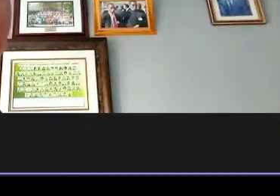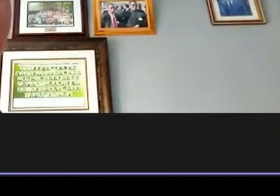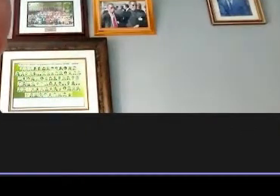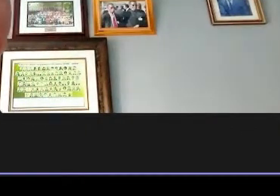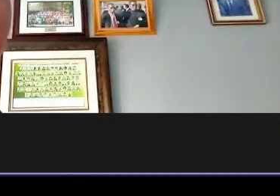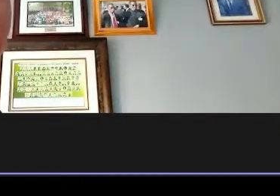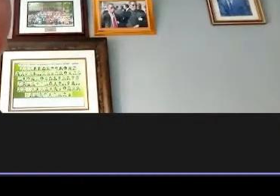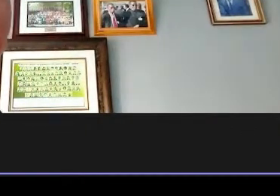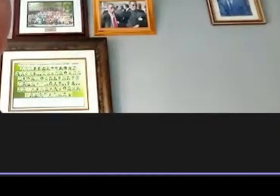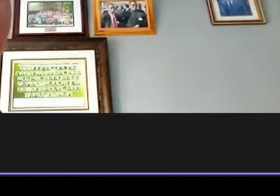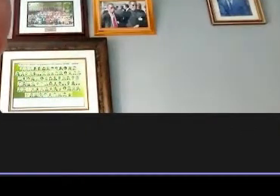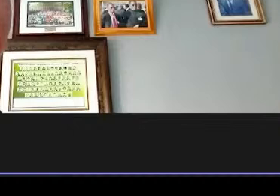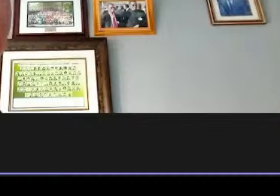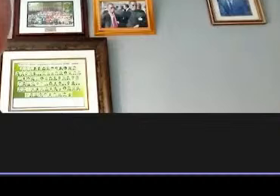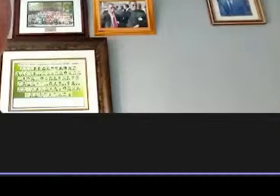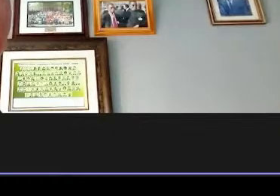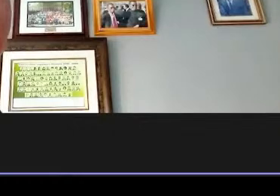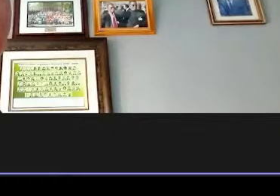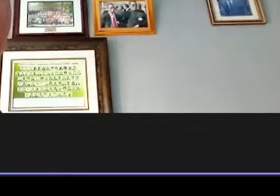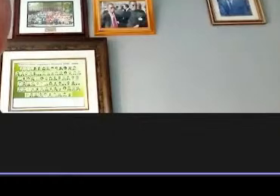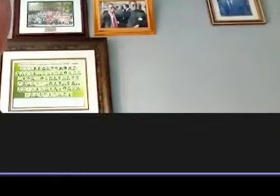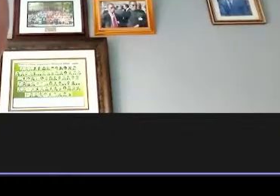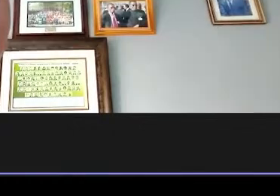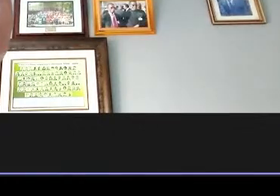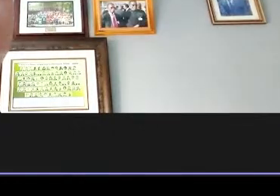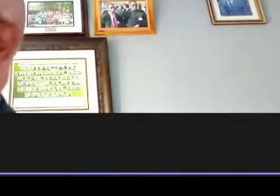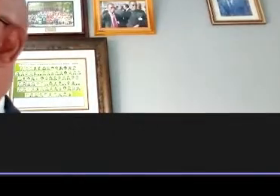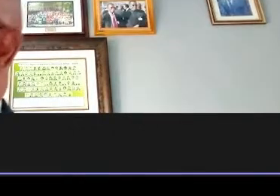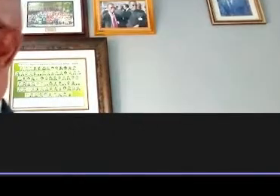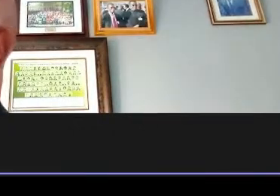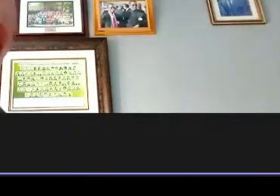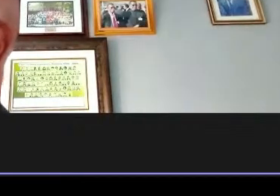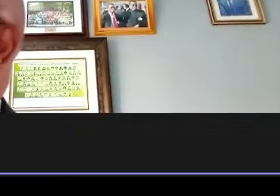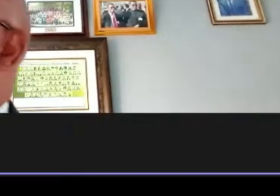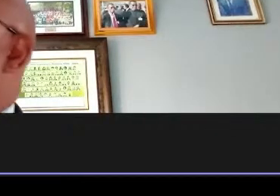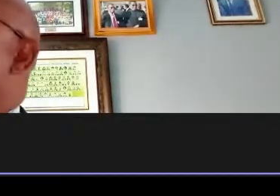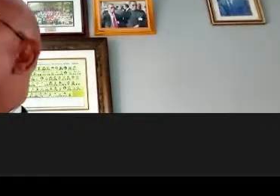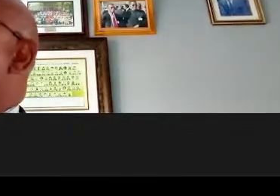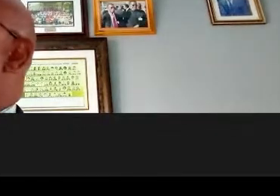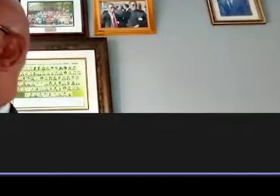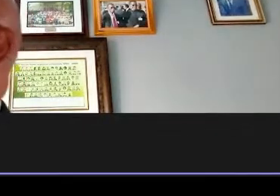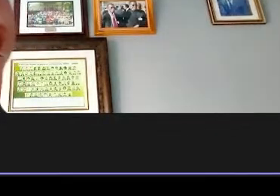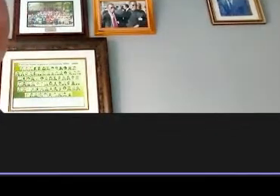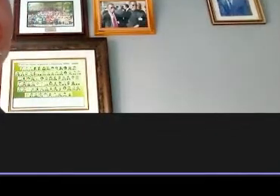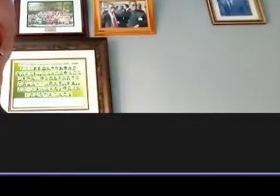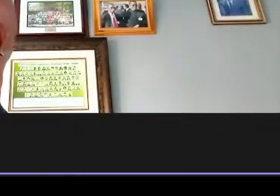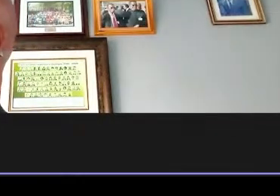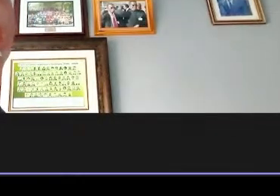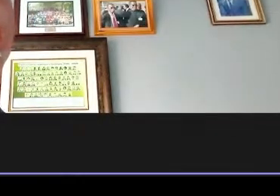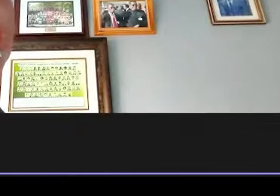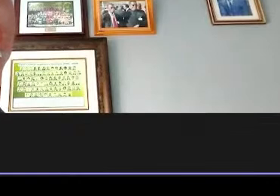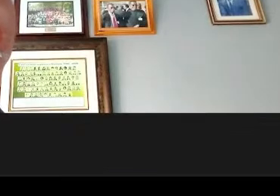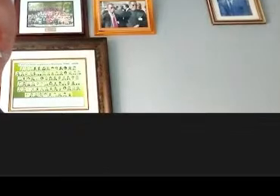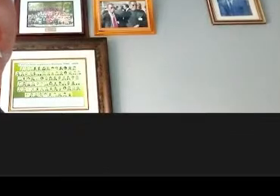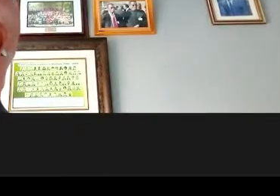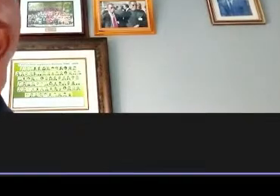human settlements department's irregular transaction of about 400 million, the provincial